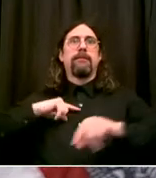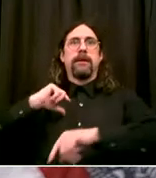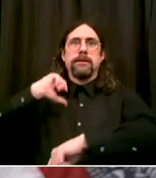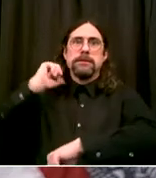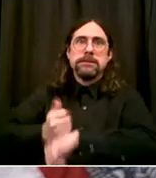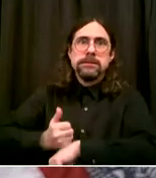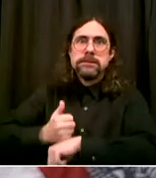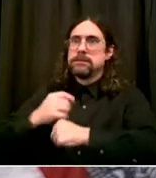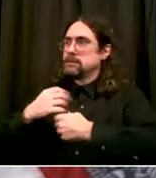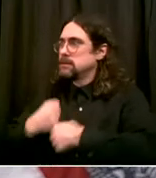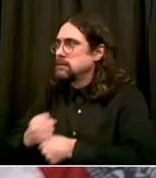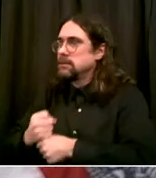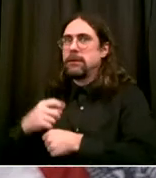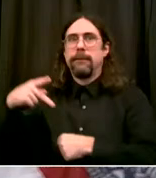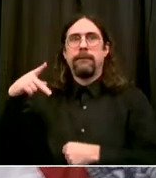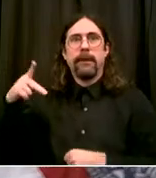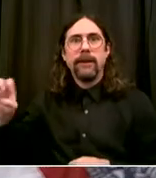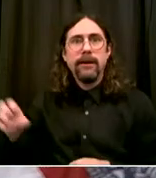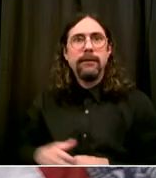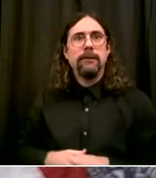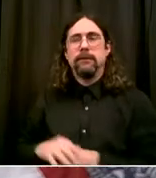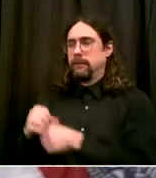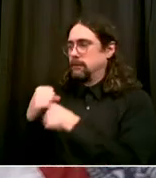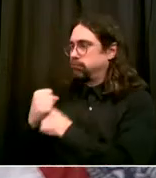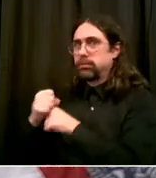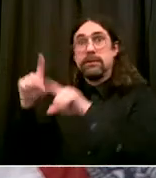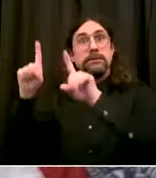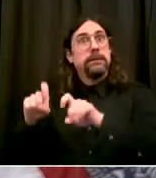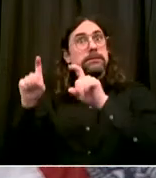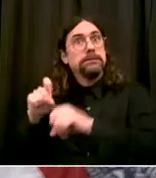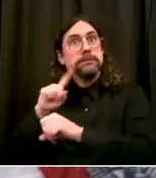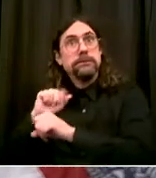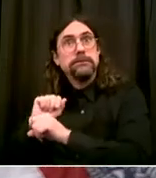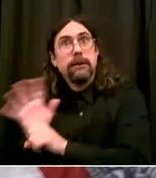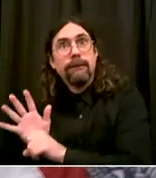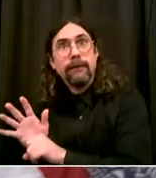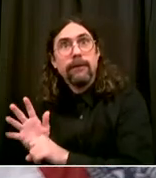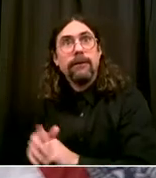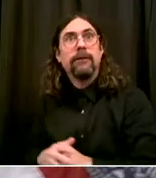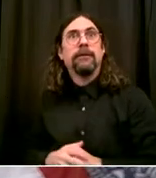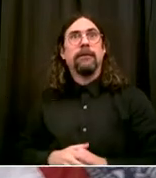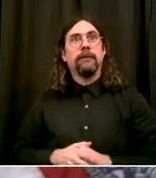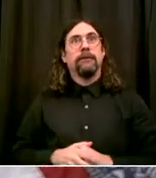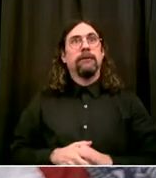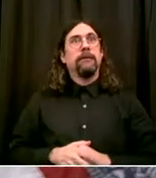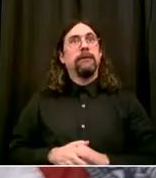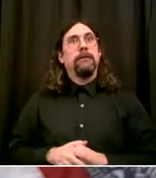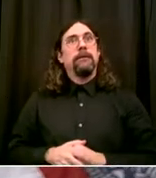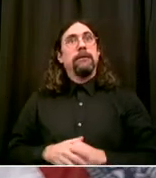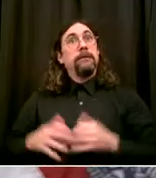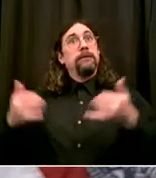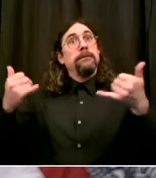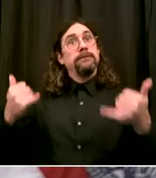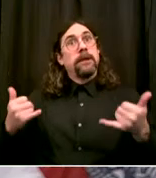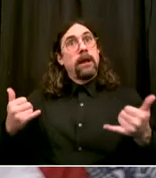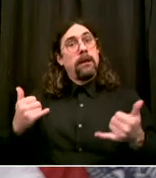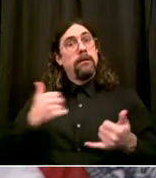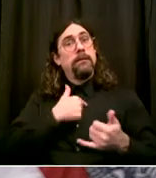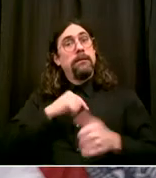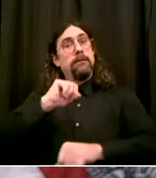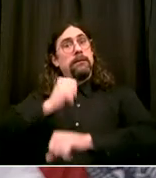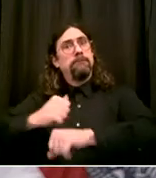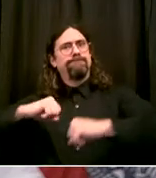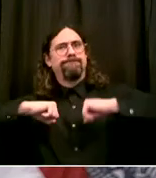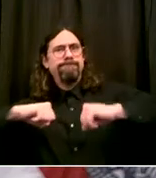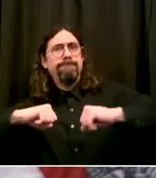at all times, and why we are constantly working to protect people, most especially by getting them vaccinated. And this brings us right to the urgency of this